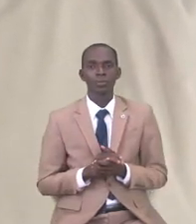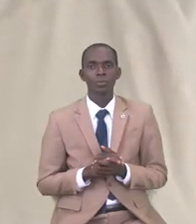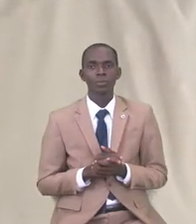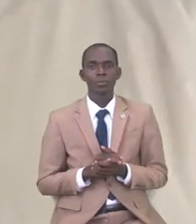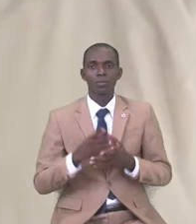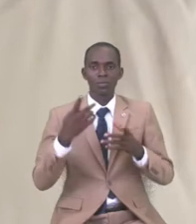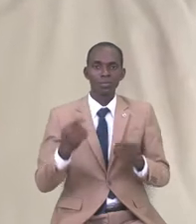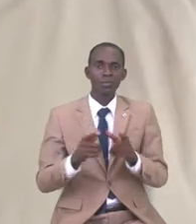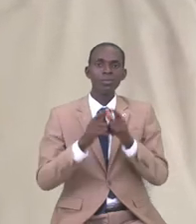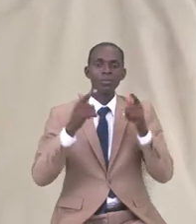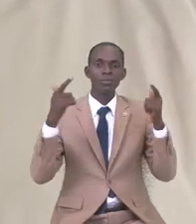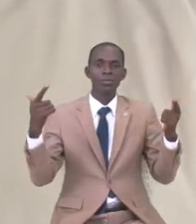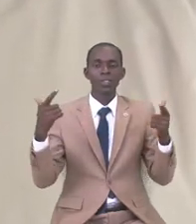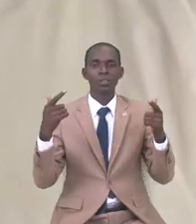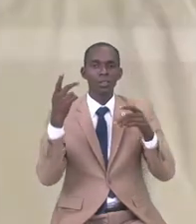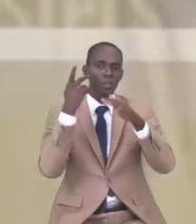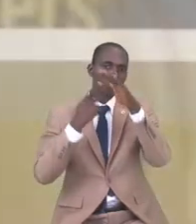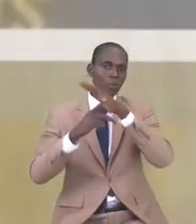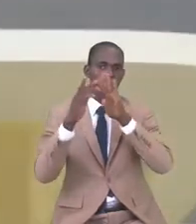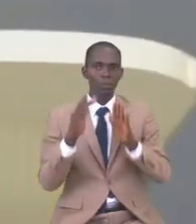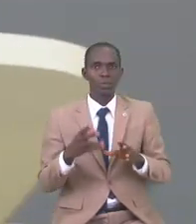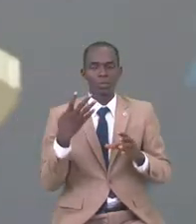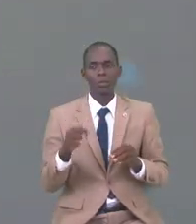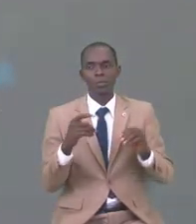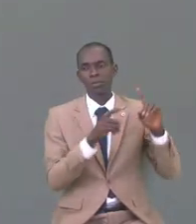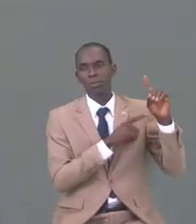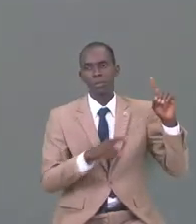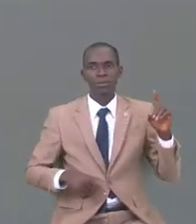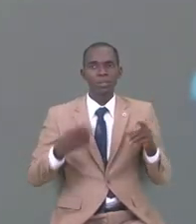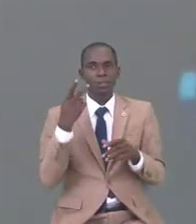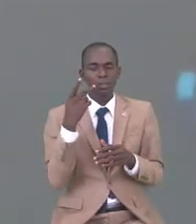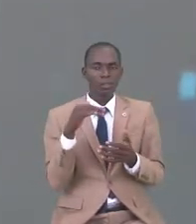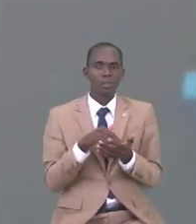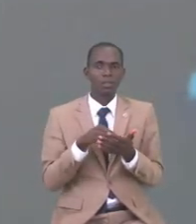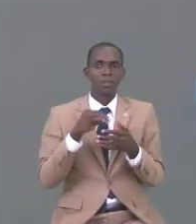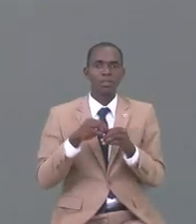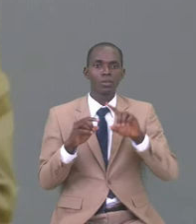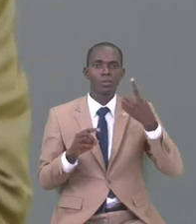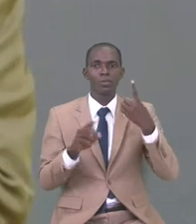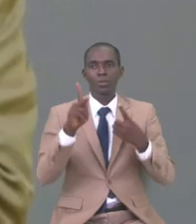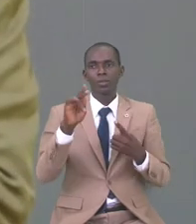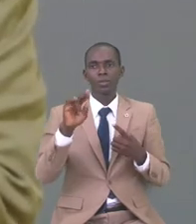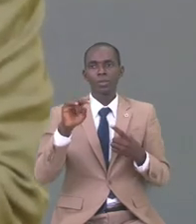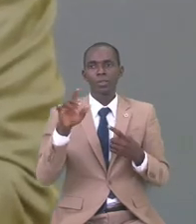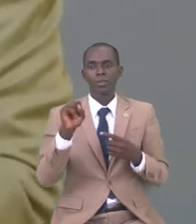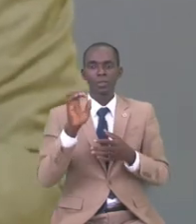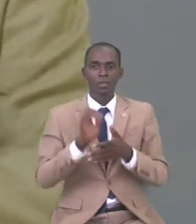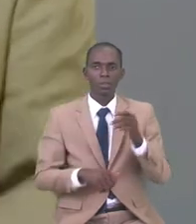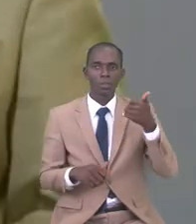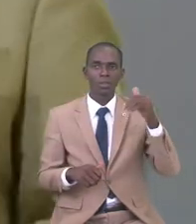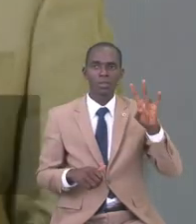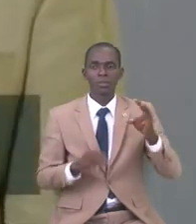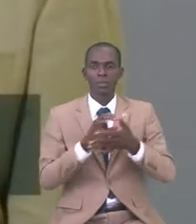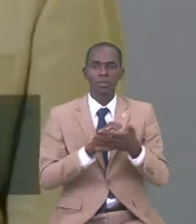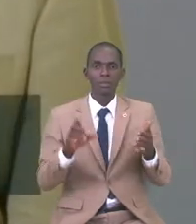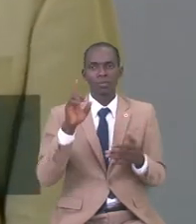dynamic prophet of the Lord. Look at that again. It says in 1 Kings chapter 17 verse 1.